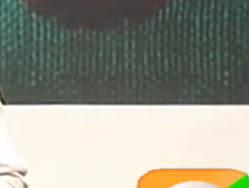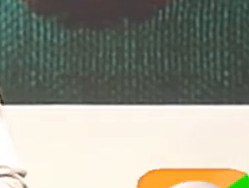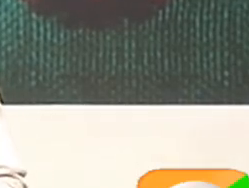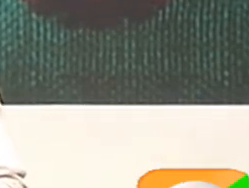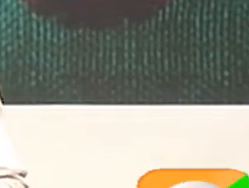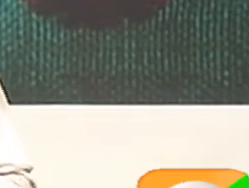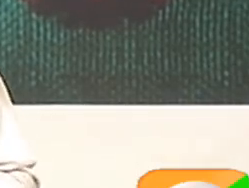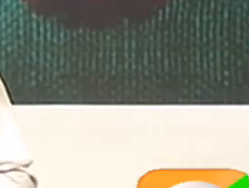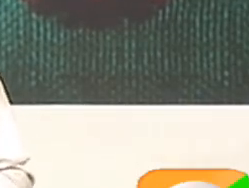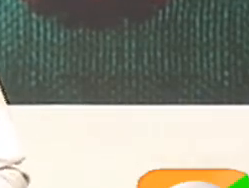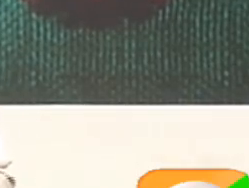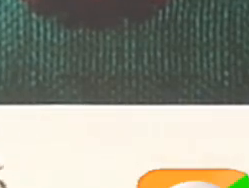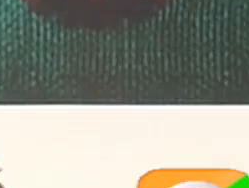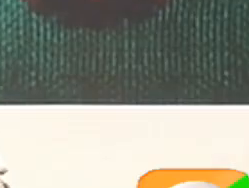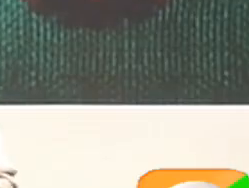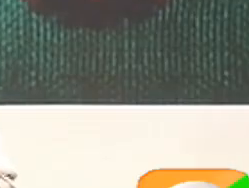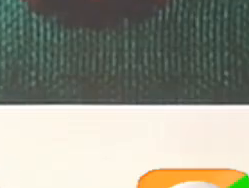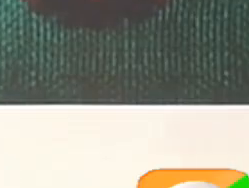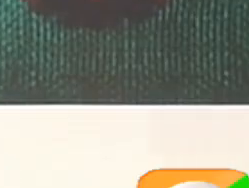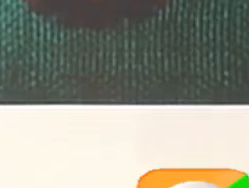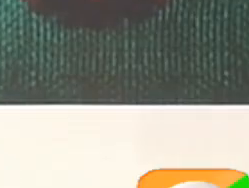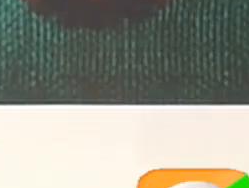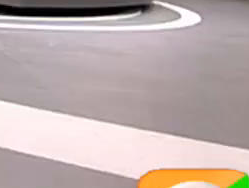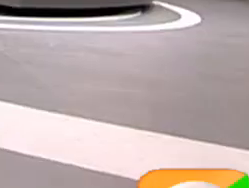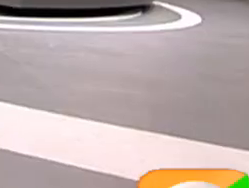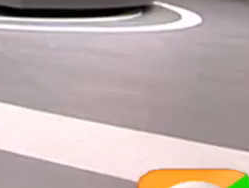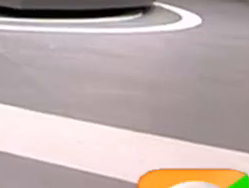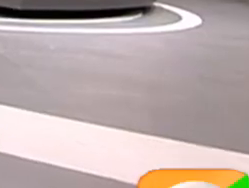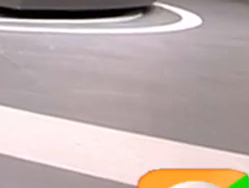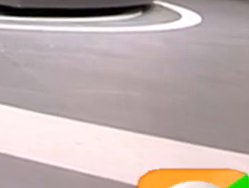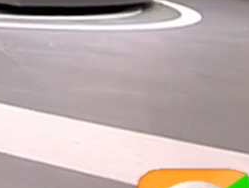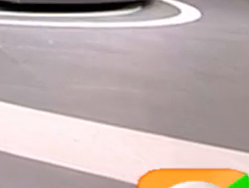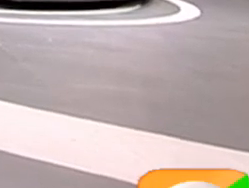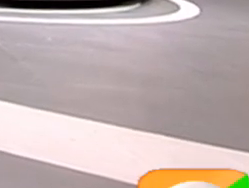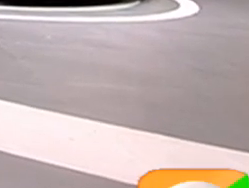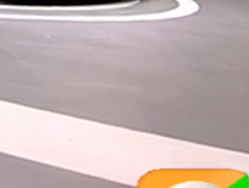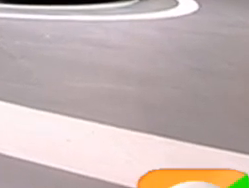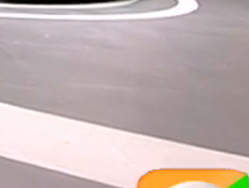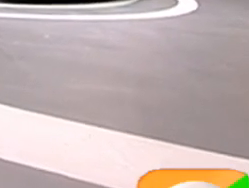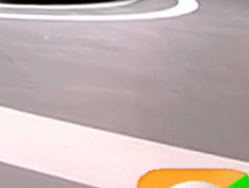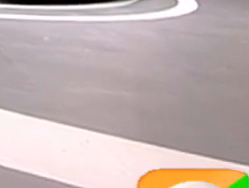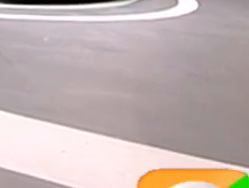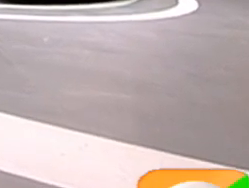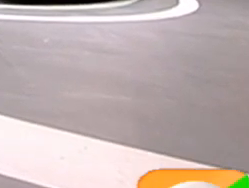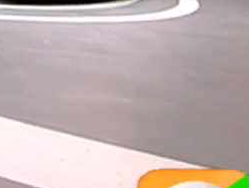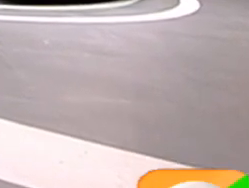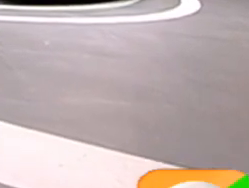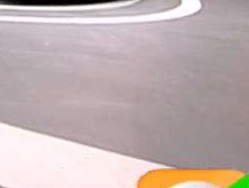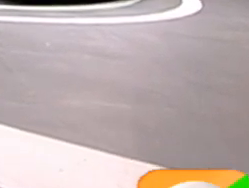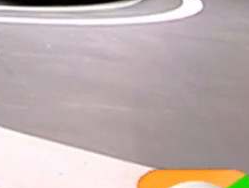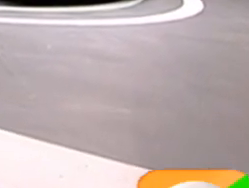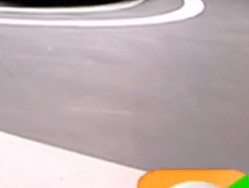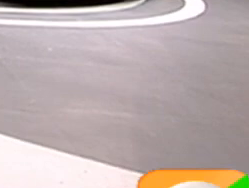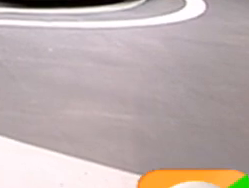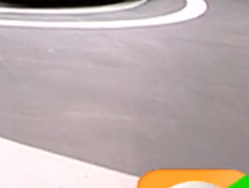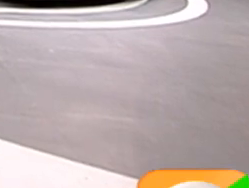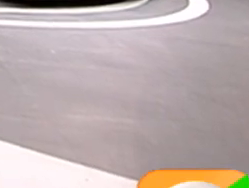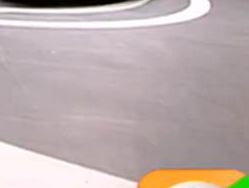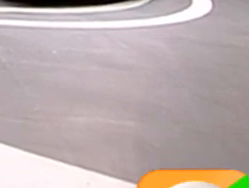sit down and do their homework. Let's start this show. Ladies and gentlemen, we start with that word